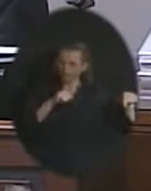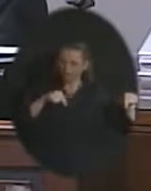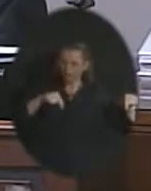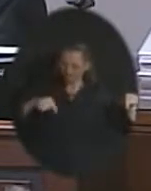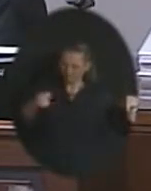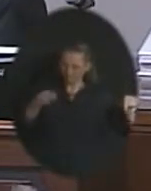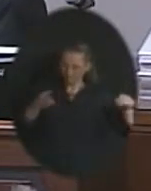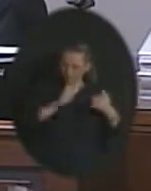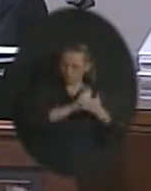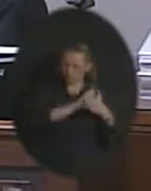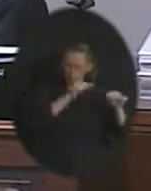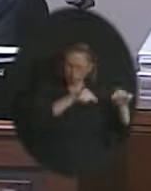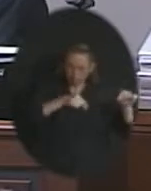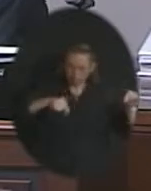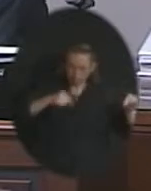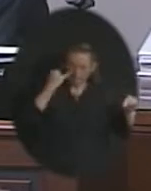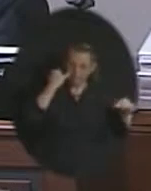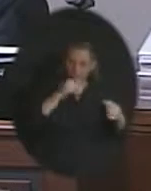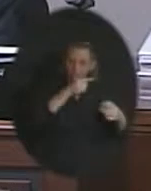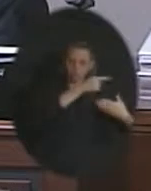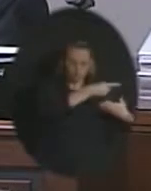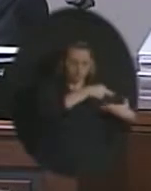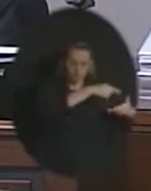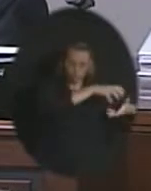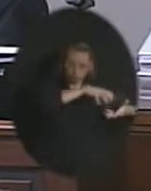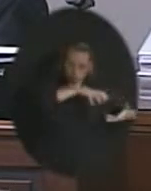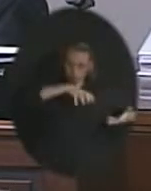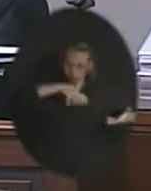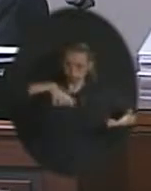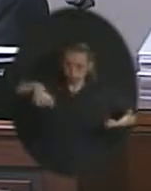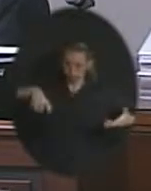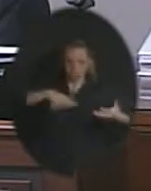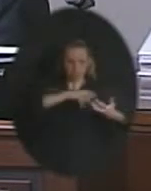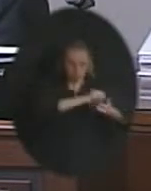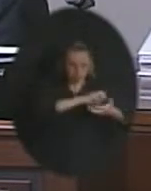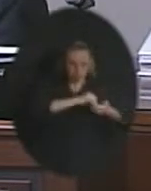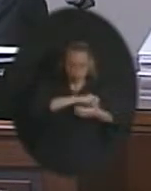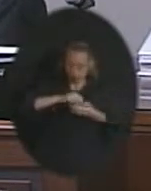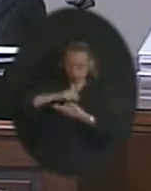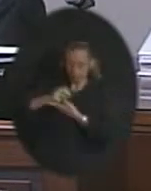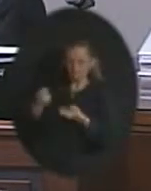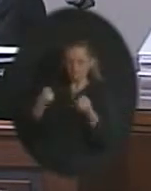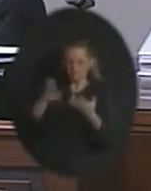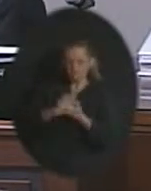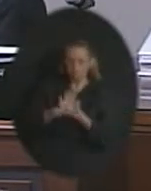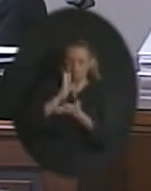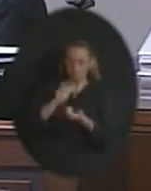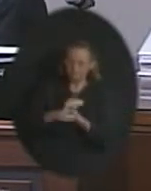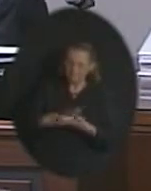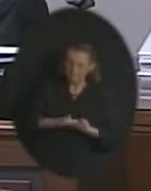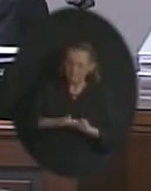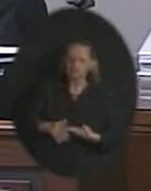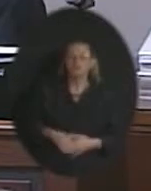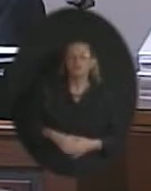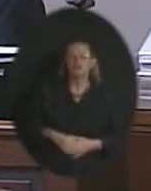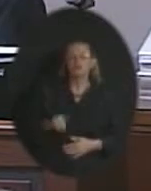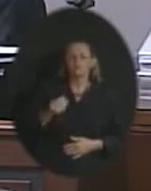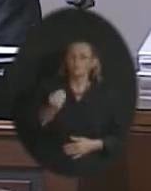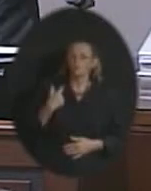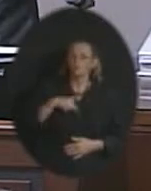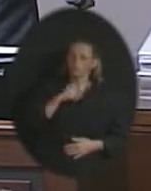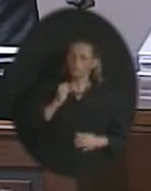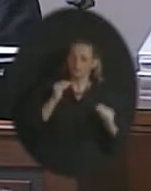currently at $400 million. What we do have as an option today is we have an option to move that to $500 million. And the